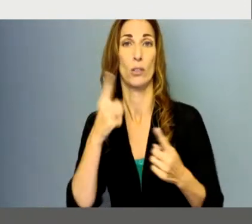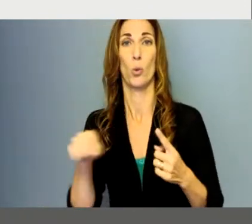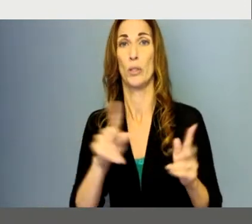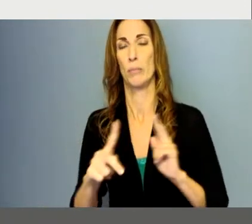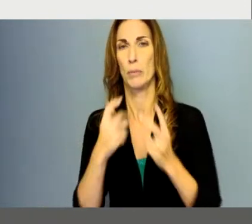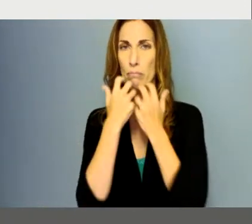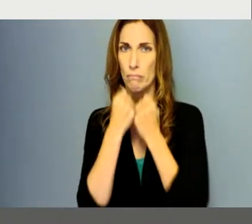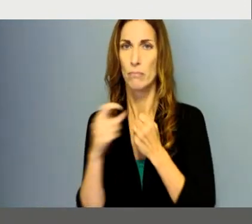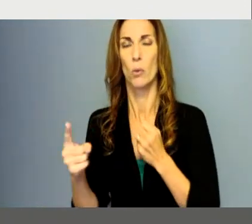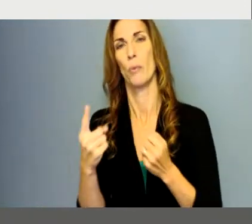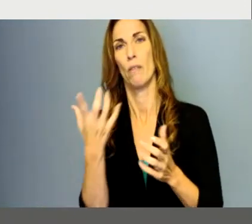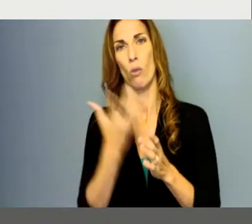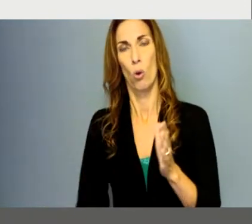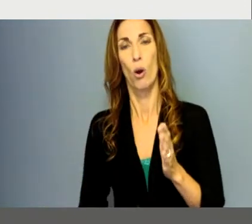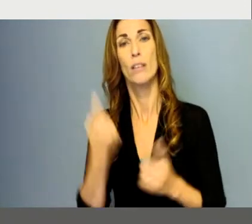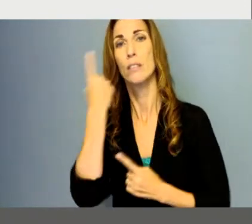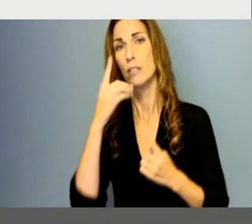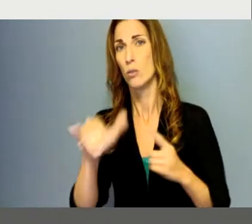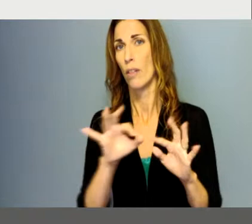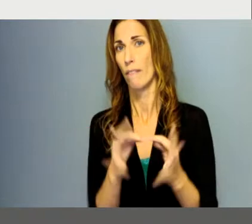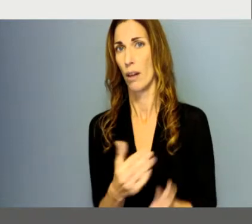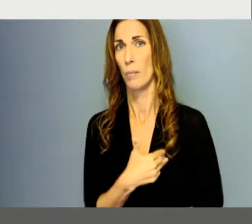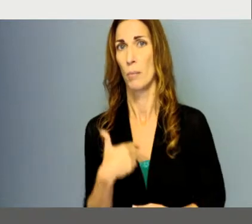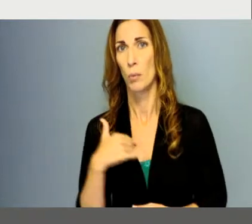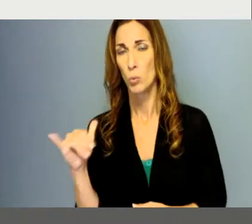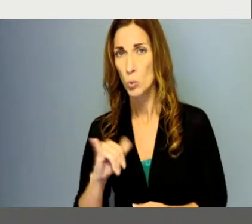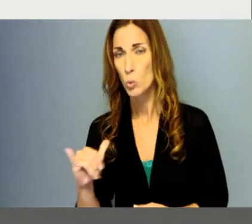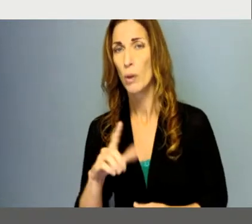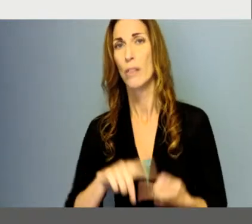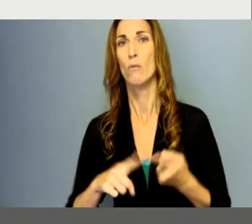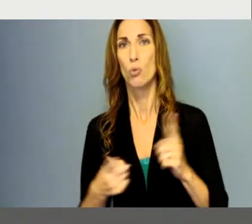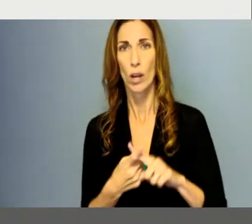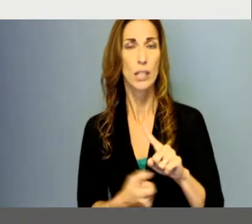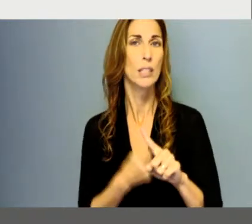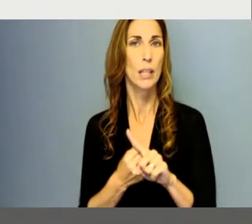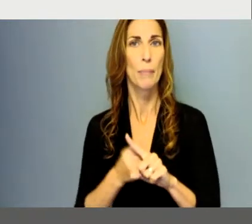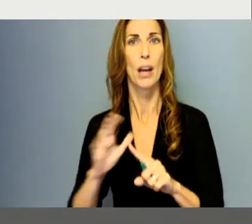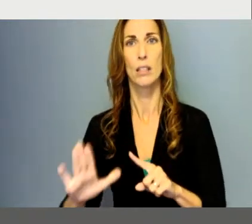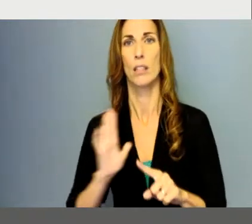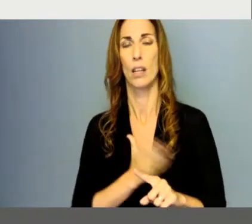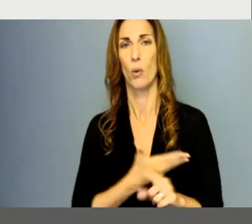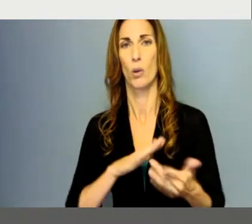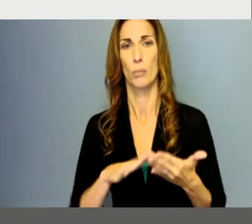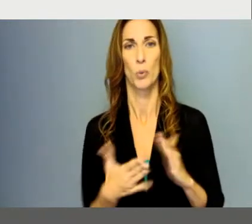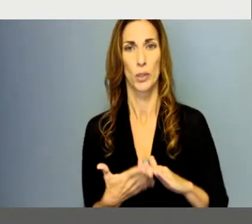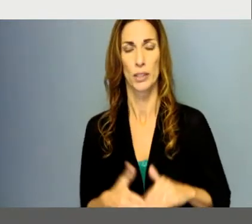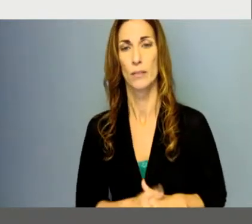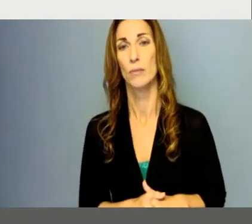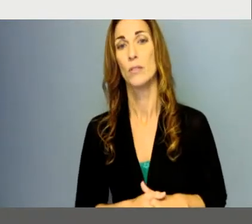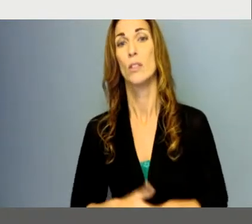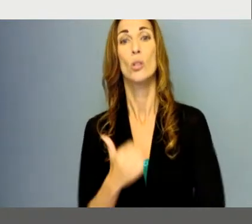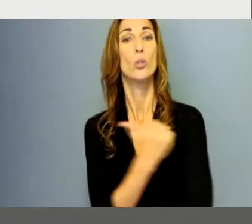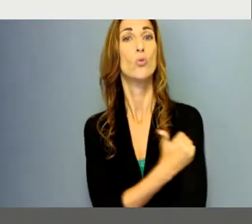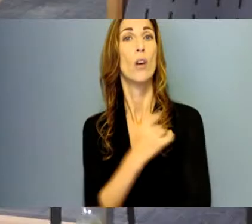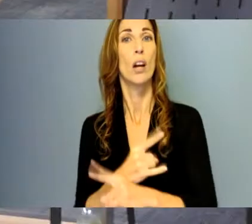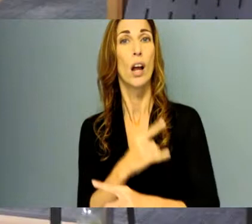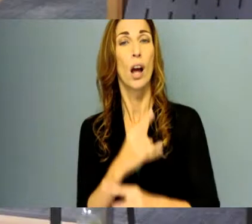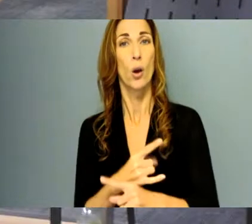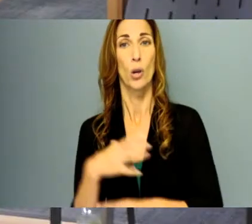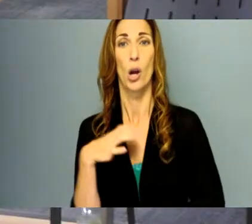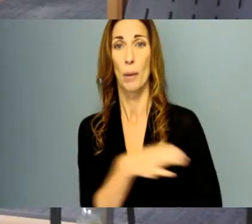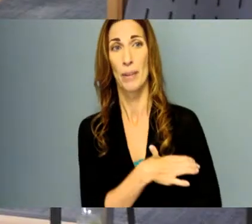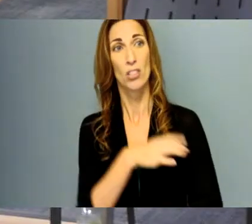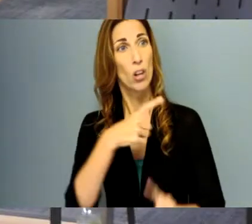and also consider their family members and their friends and the impact on our community. Drug and Alcohol Commission every